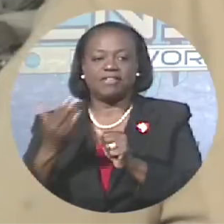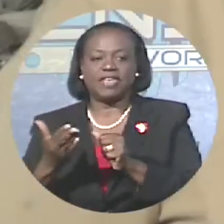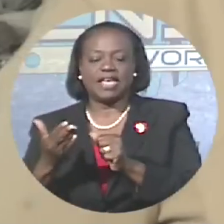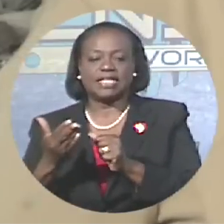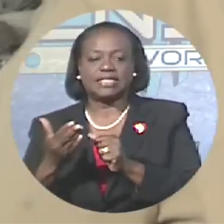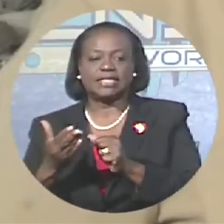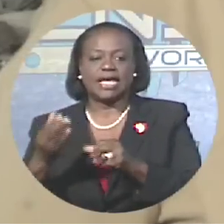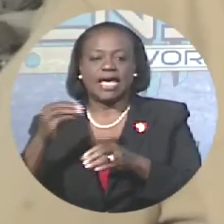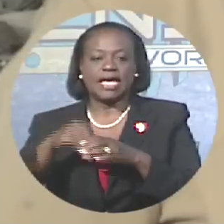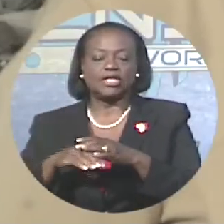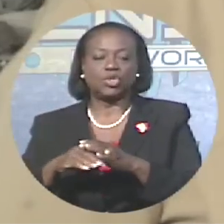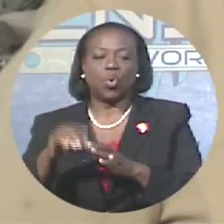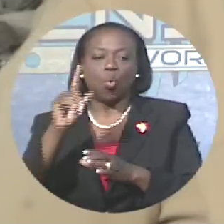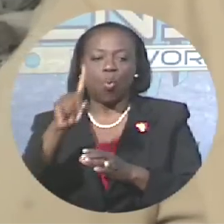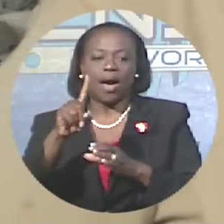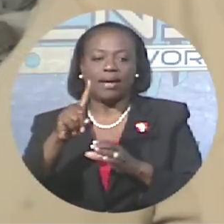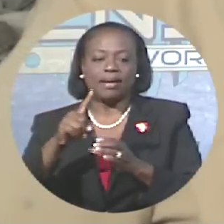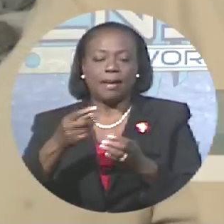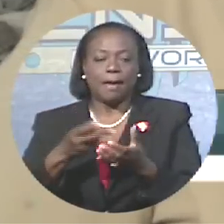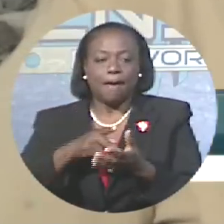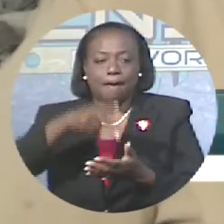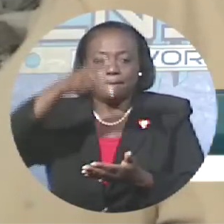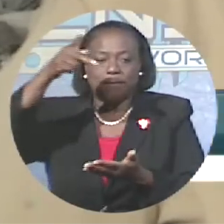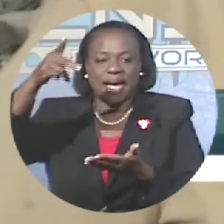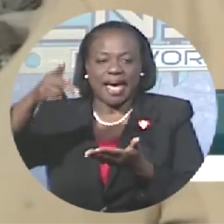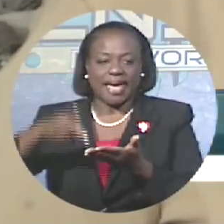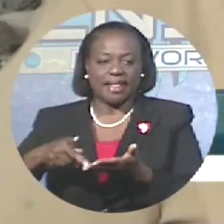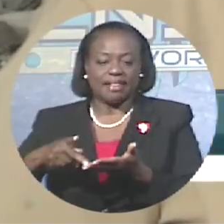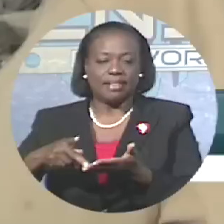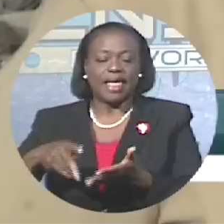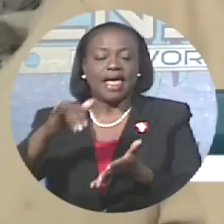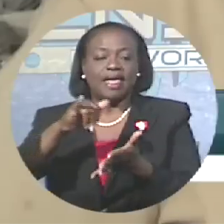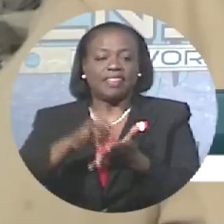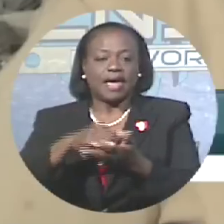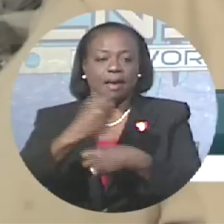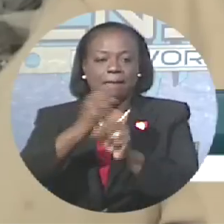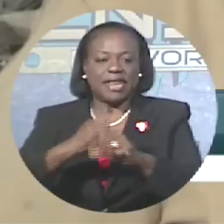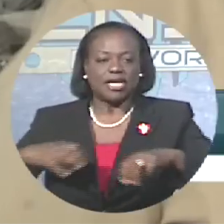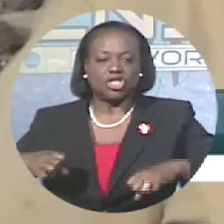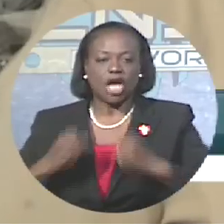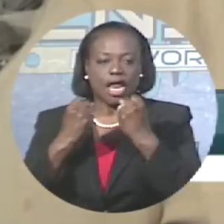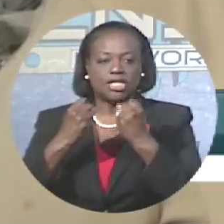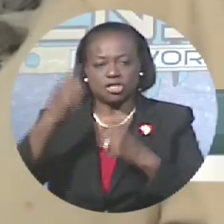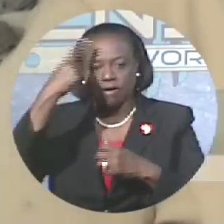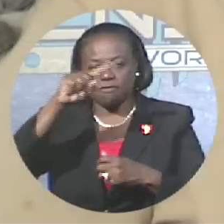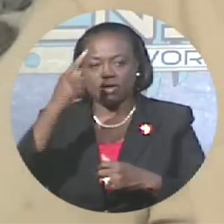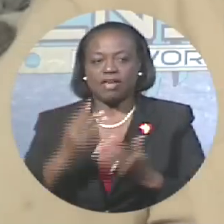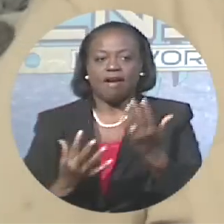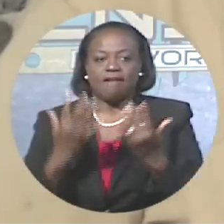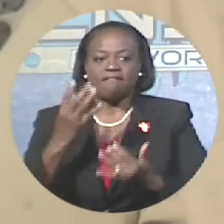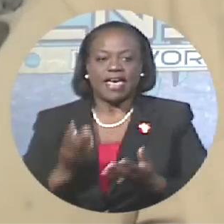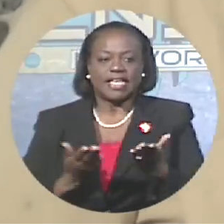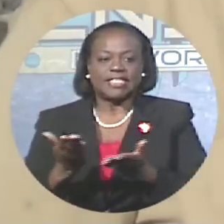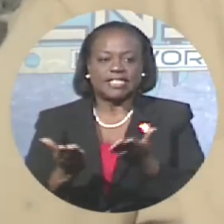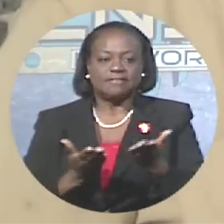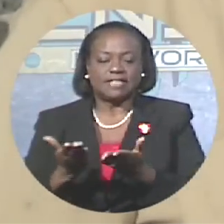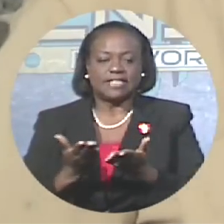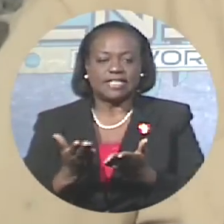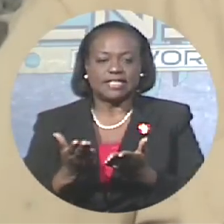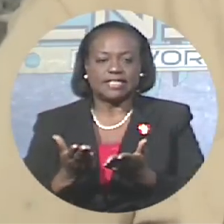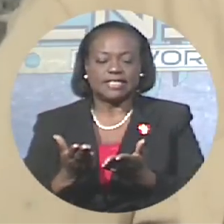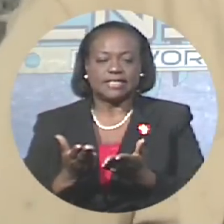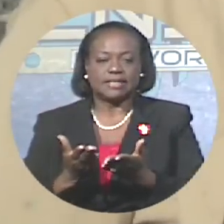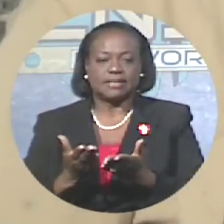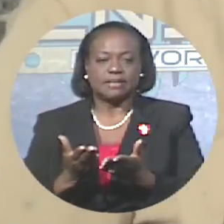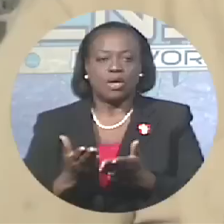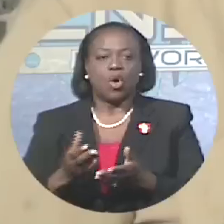one heavy lump, that provides a major challenge for the fire services when it comes down to having to extinguish a blaze. The blaze